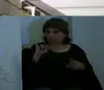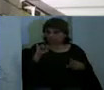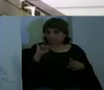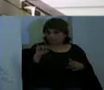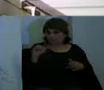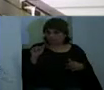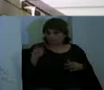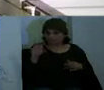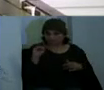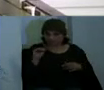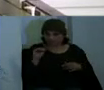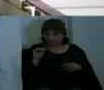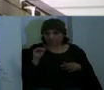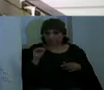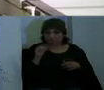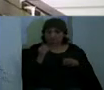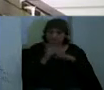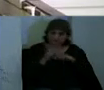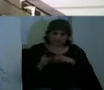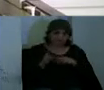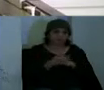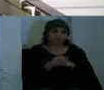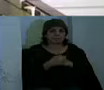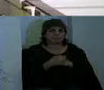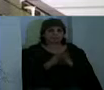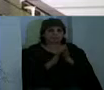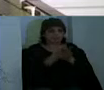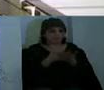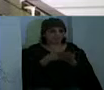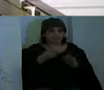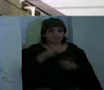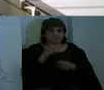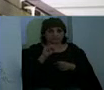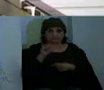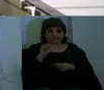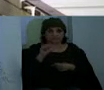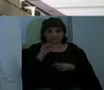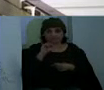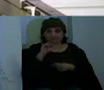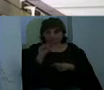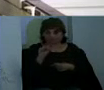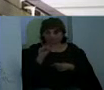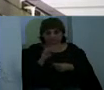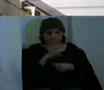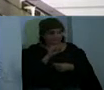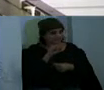him. In the book of Psalms, David cries out